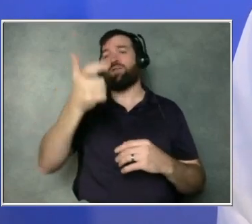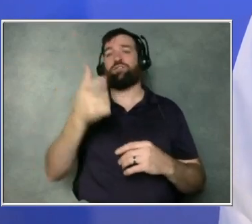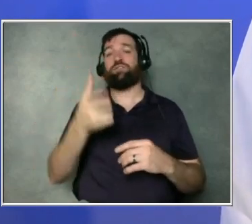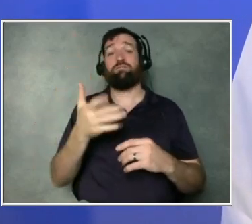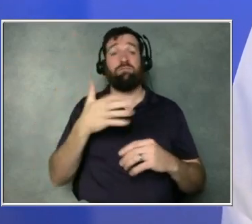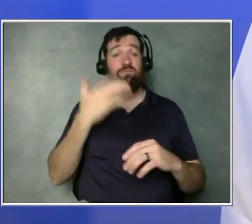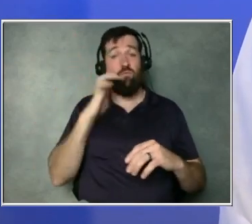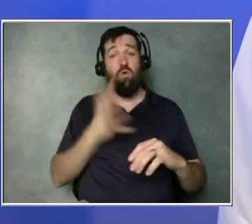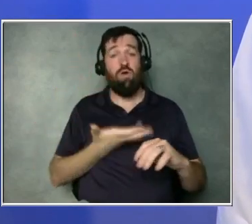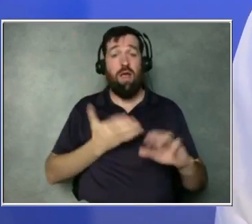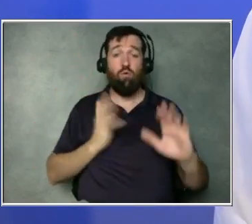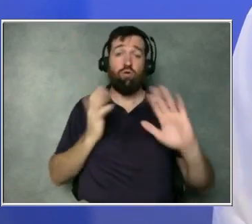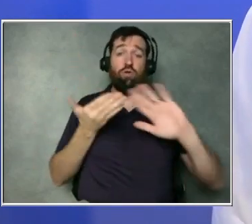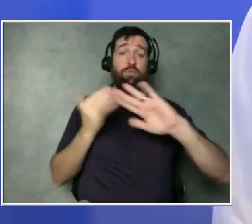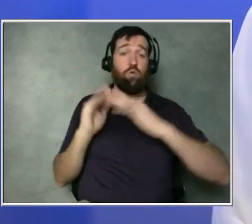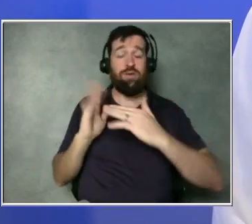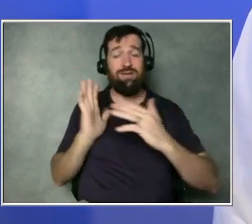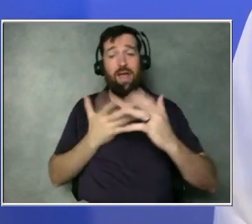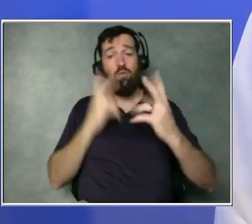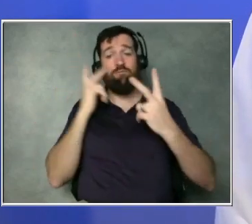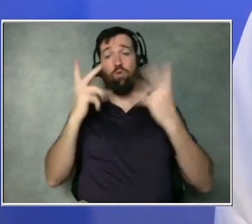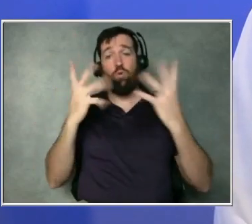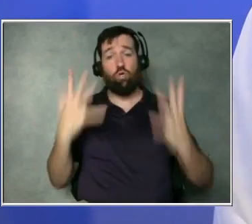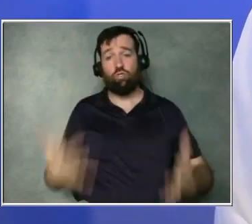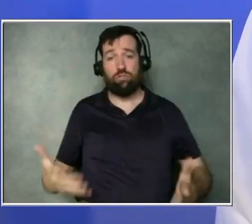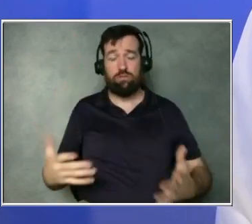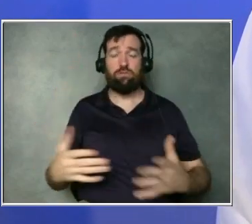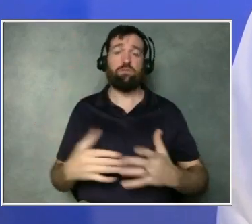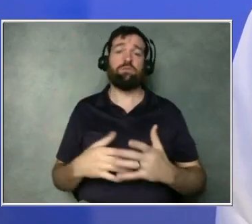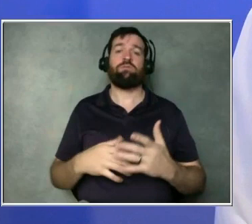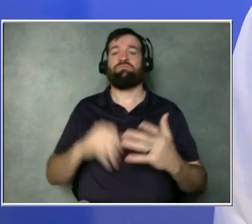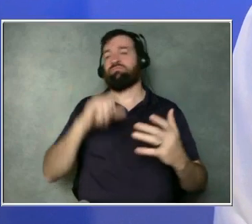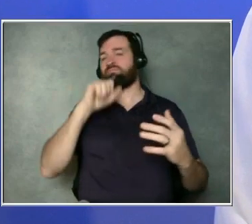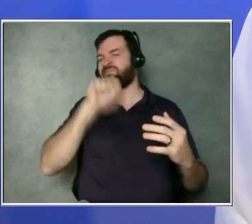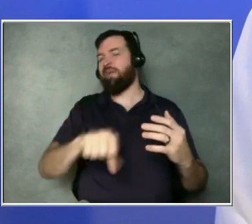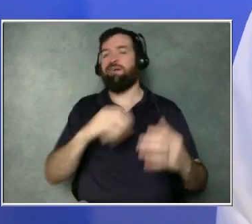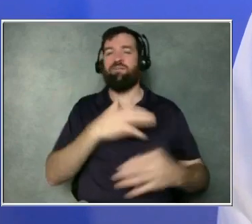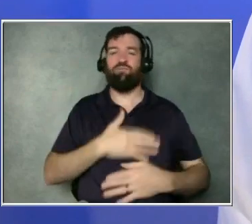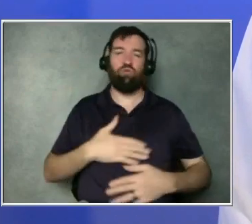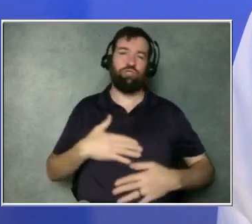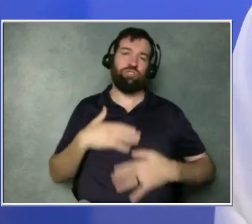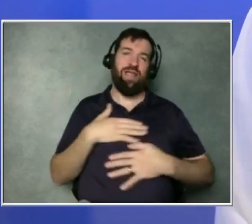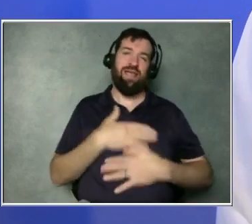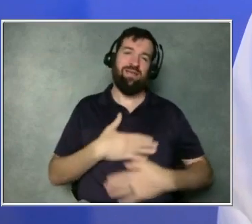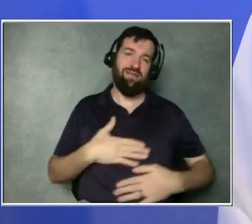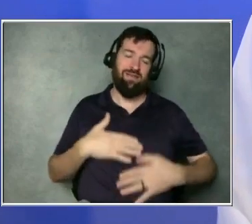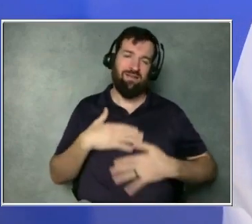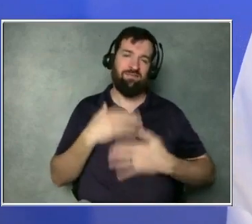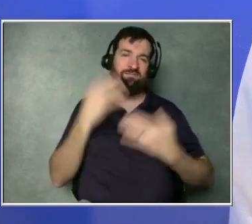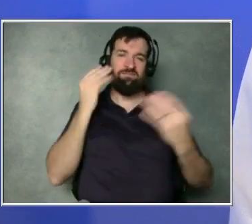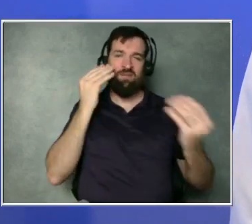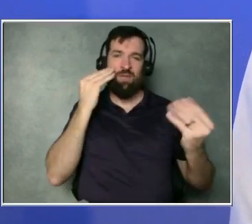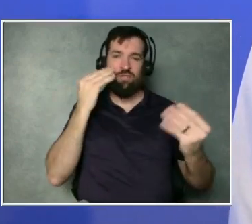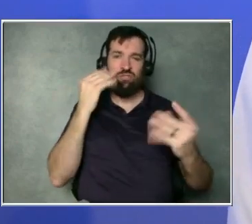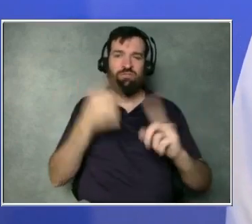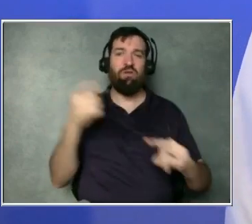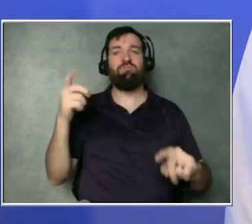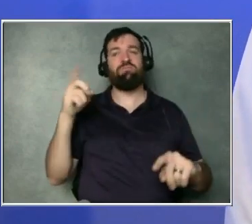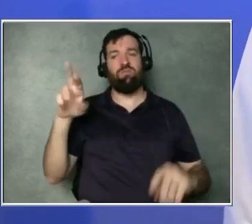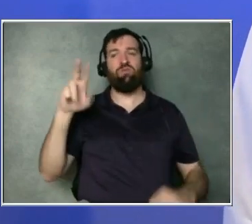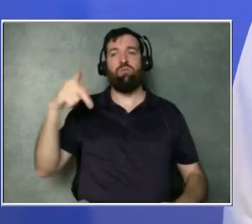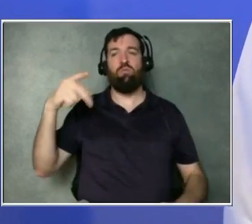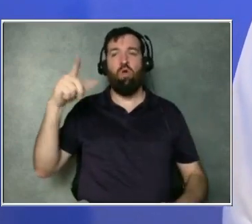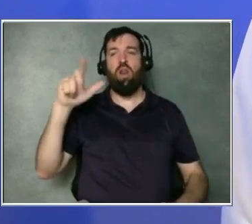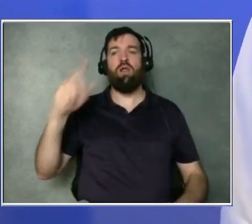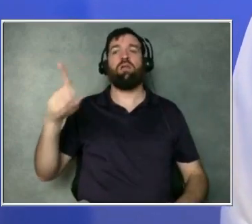and our viewers, that they have loved and appreciated the information that he has given. So thank you very much. It's